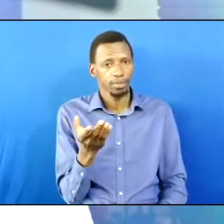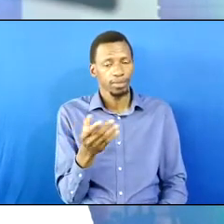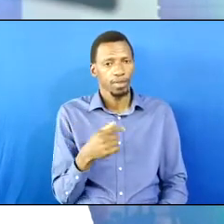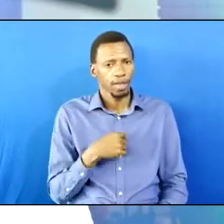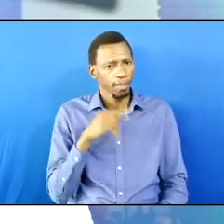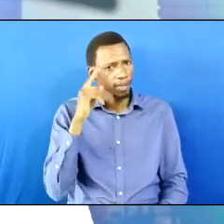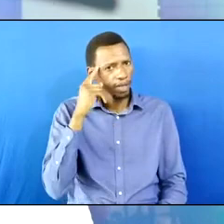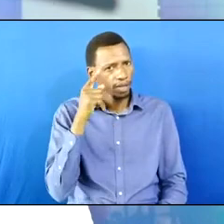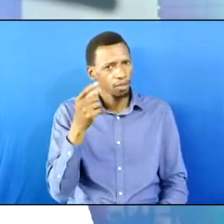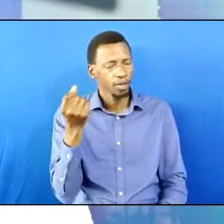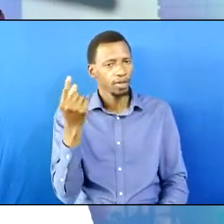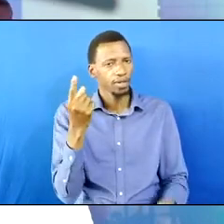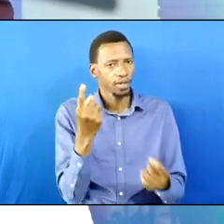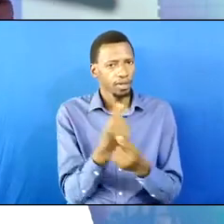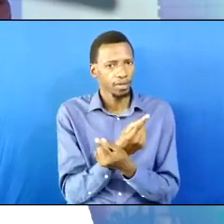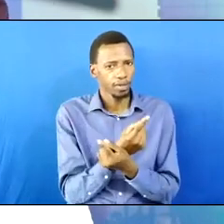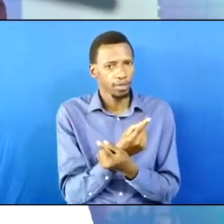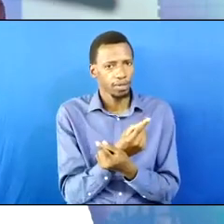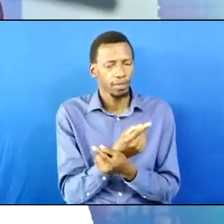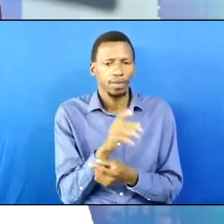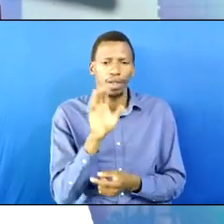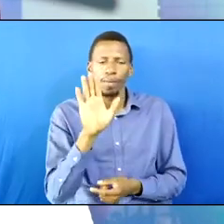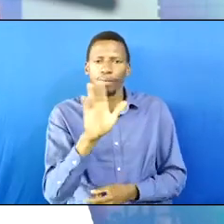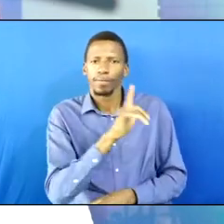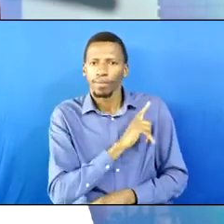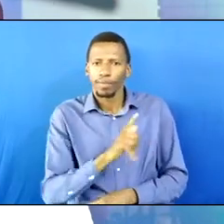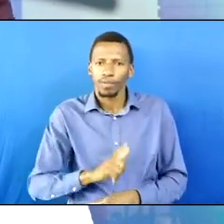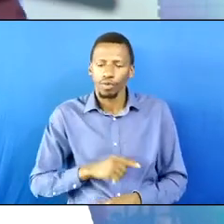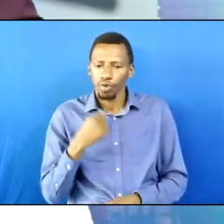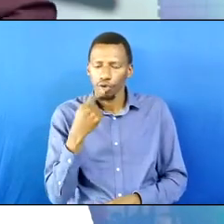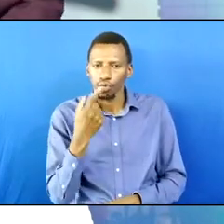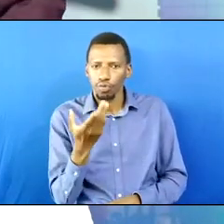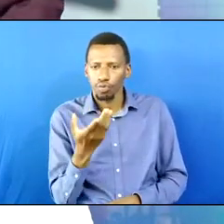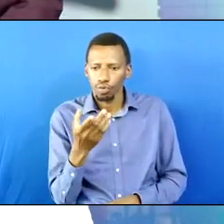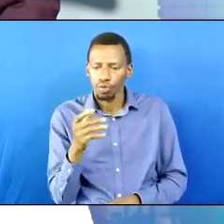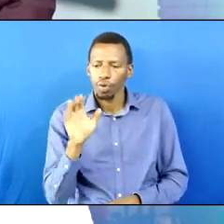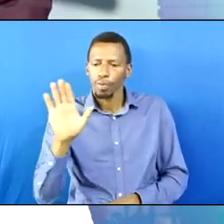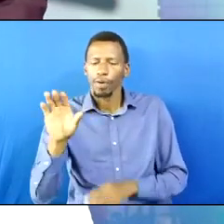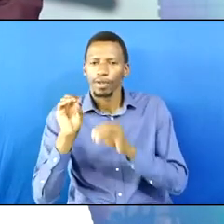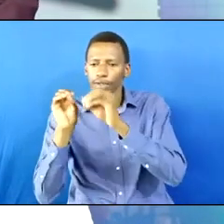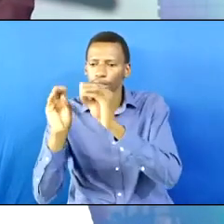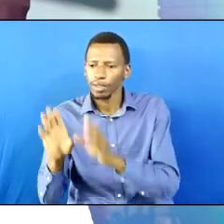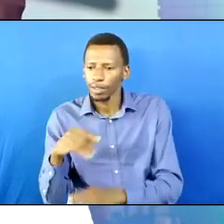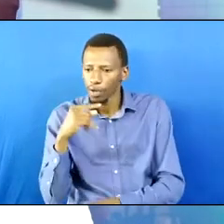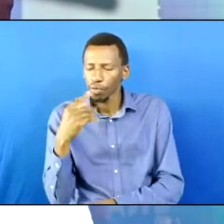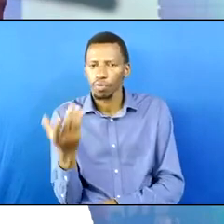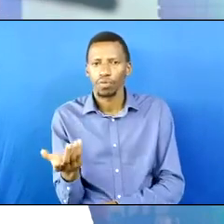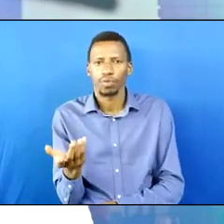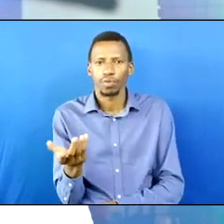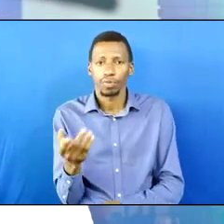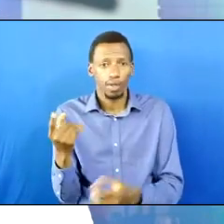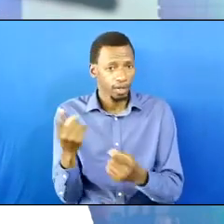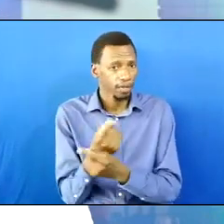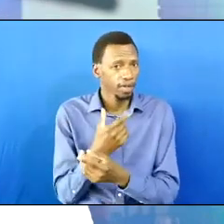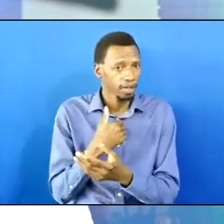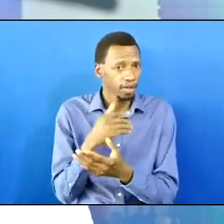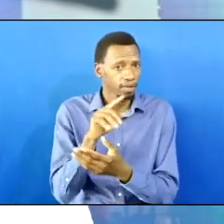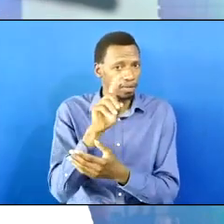I think you are getting the difference. Who is your Lord? And who is your teacher? Is there a